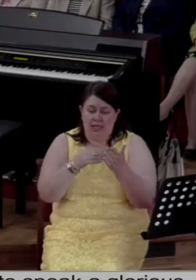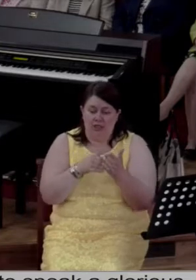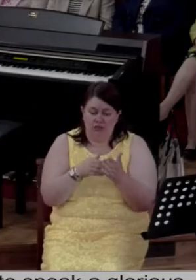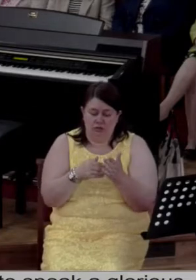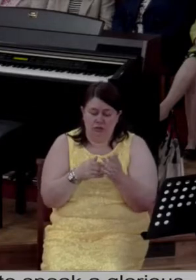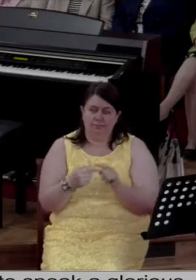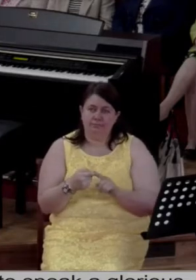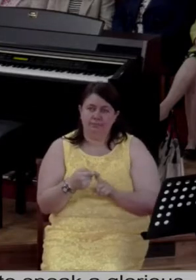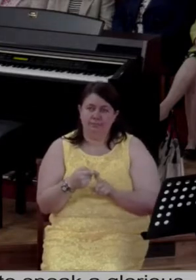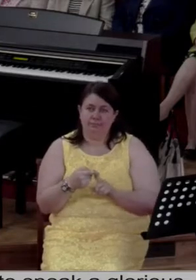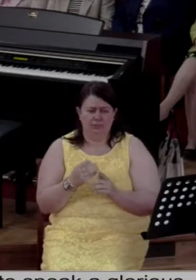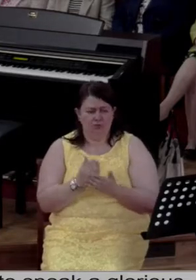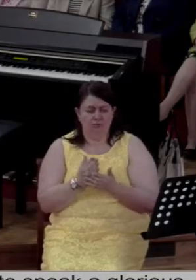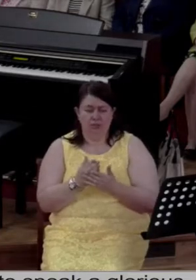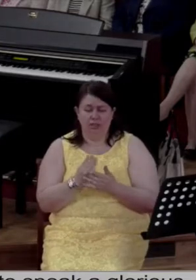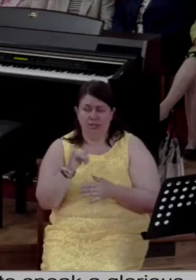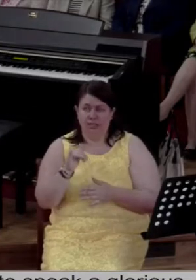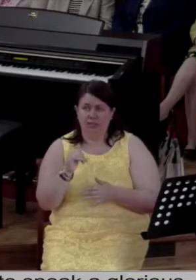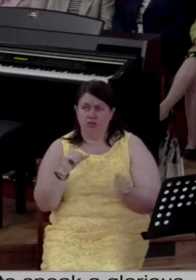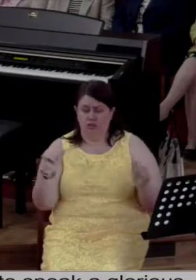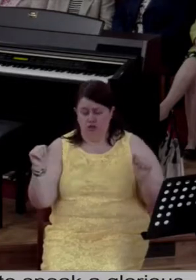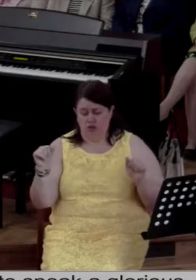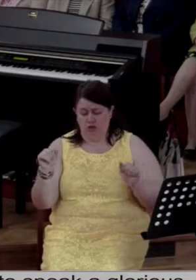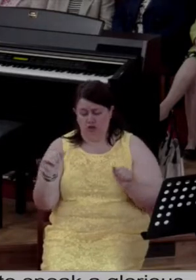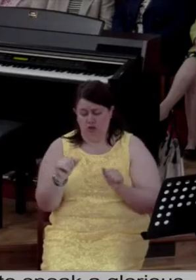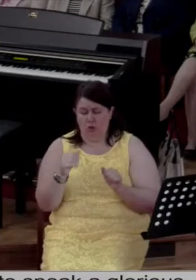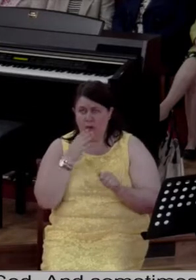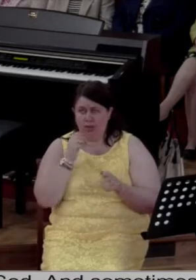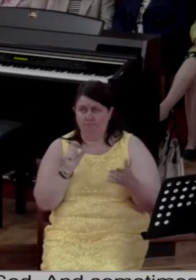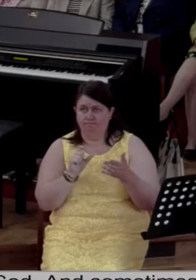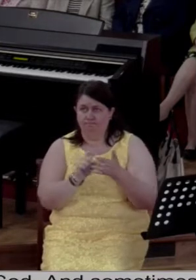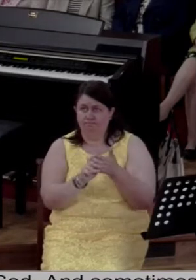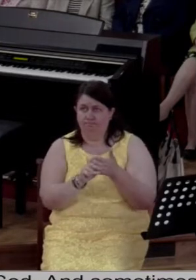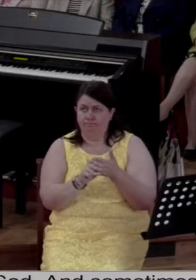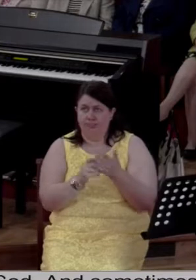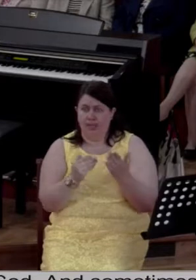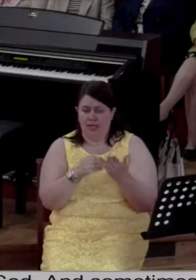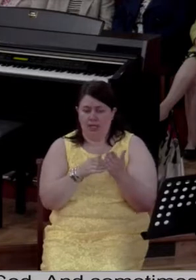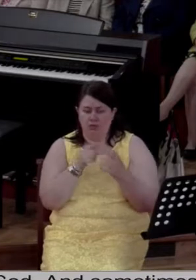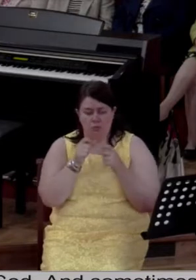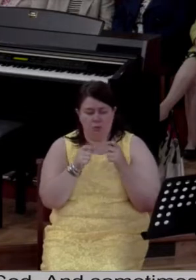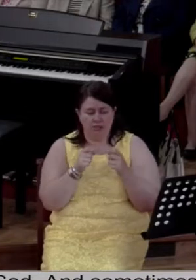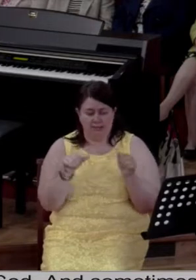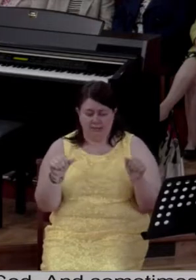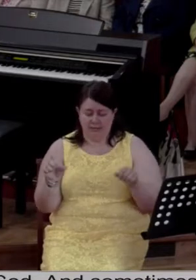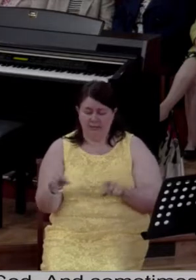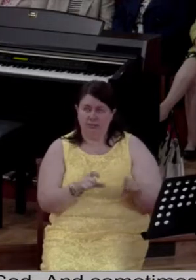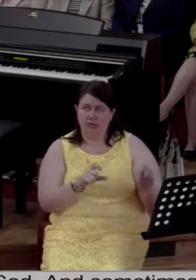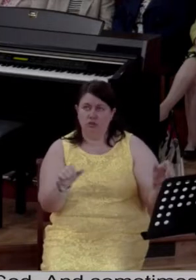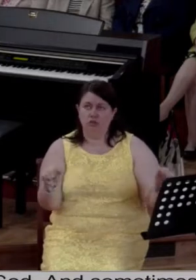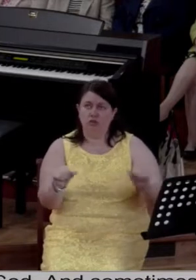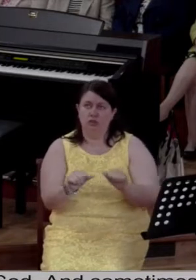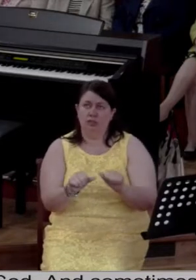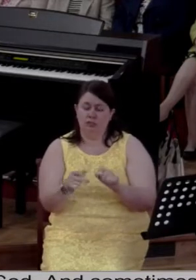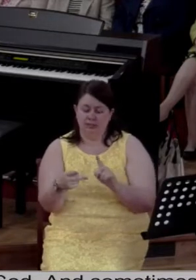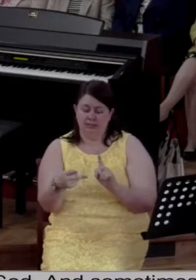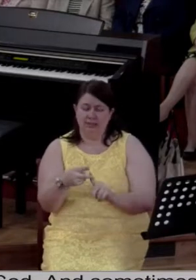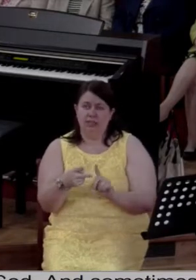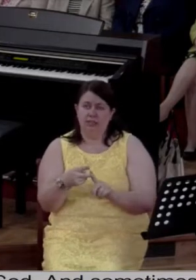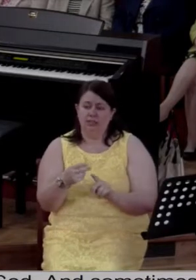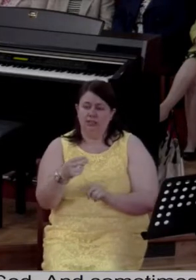And it is quite a short prayer, even when you add in that phrase. Some people have said maybe